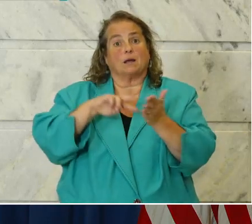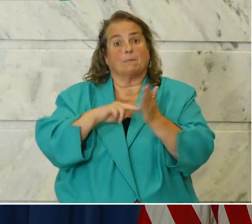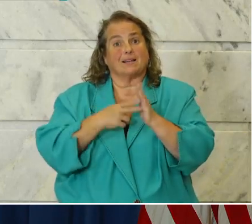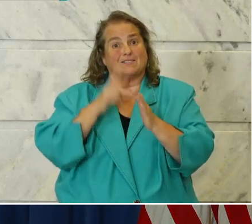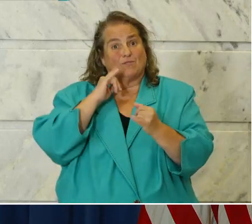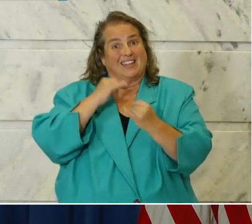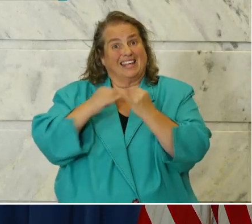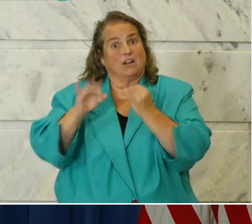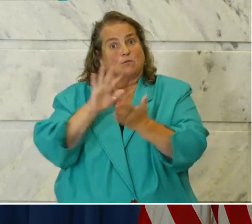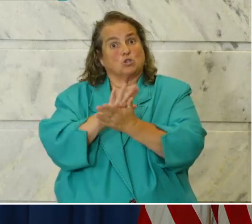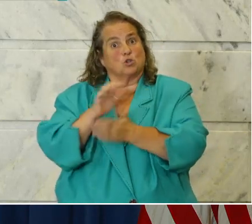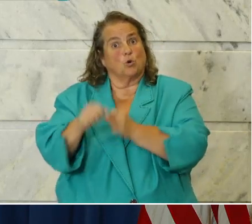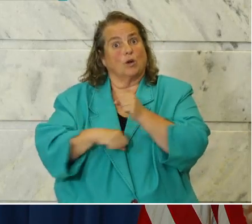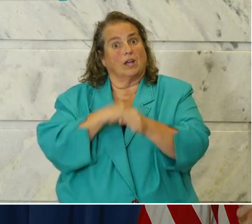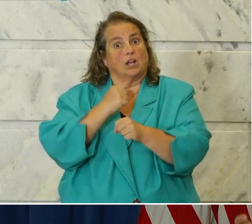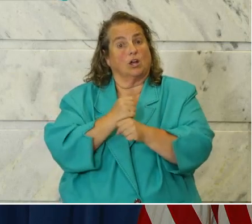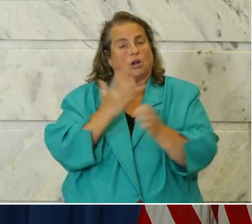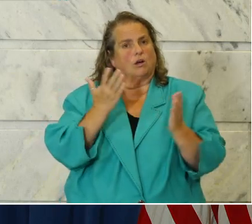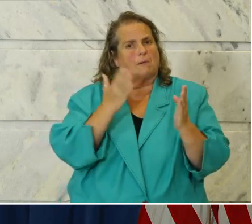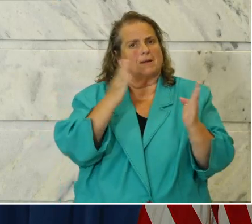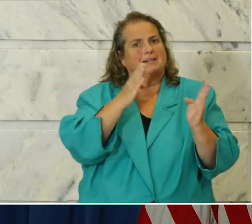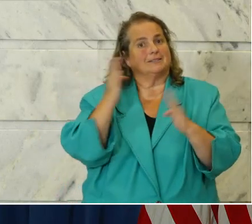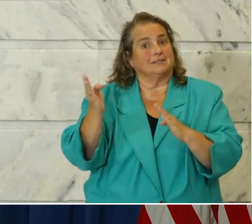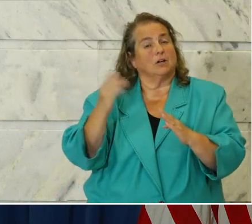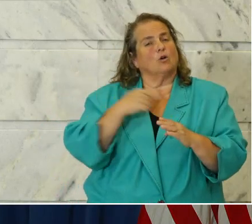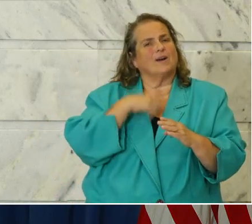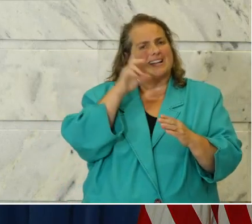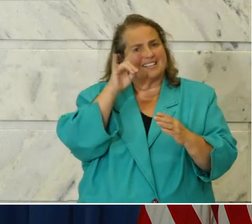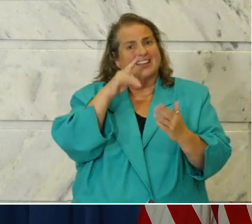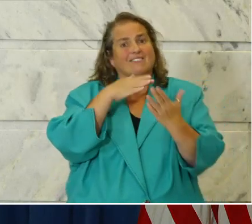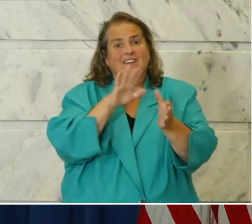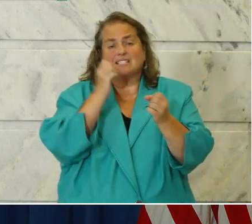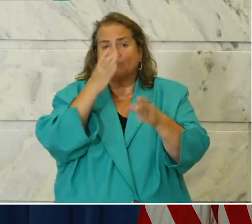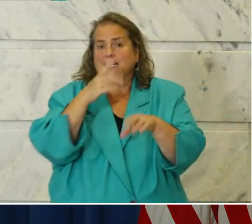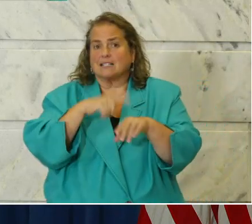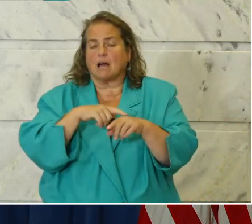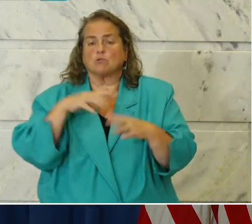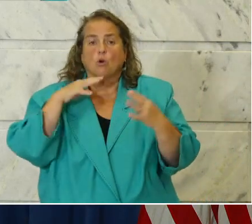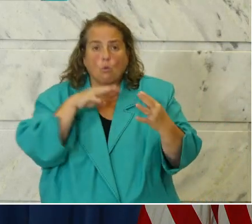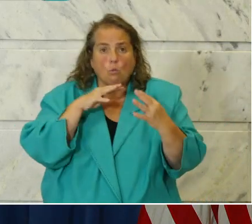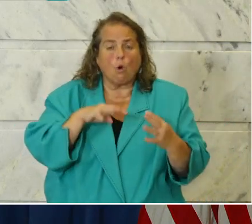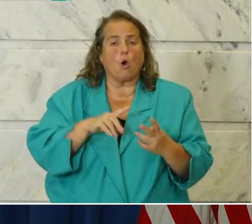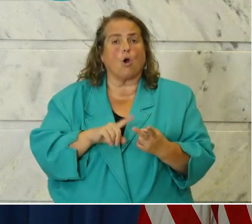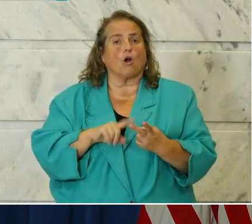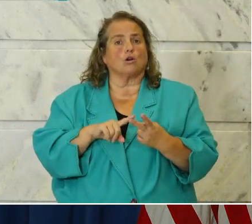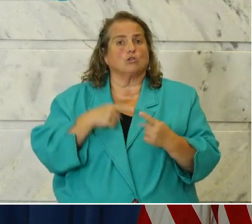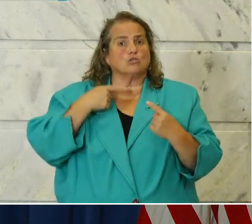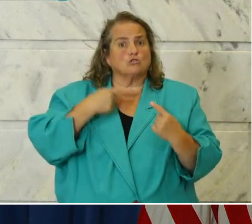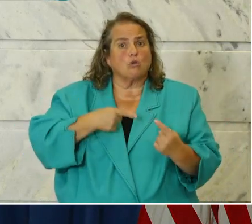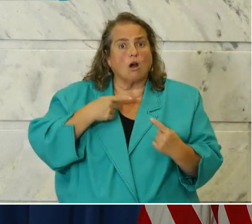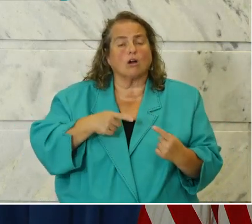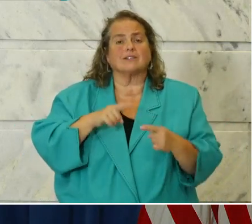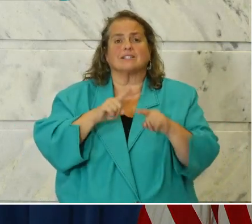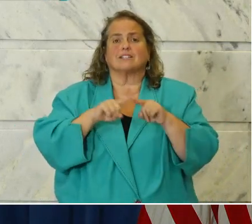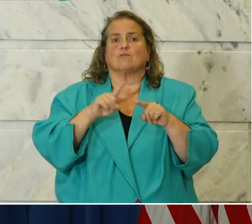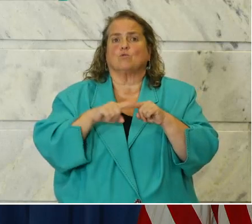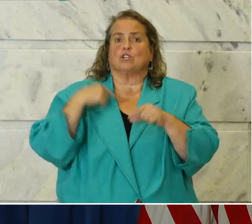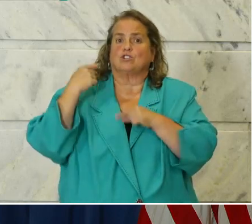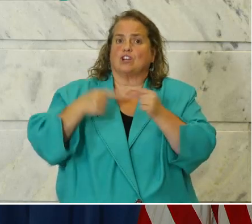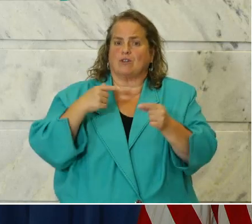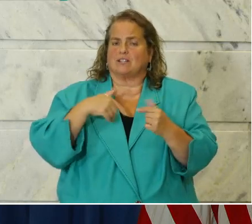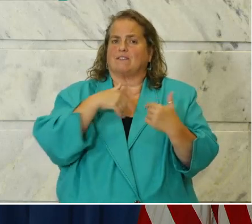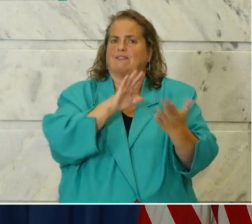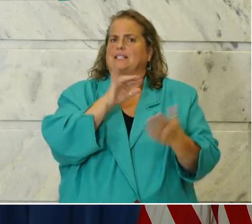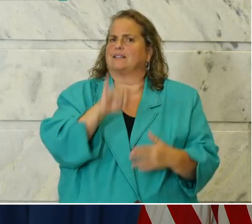We have faced times, whether they are wars or pandemics or struggles where different generations have had to face this.